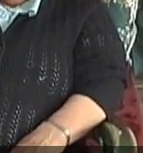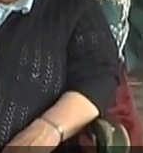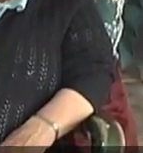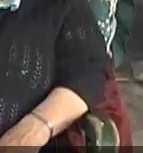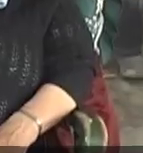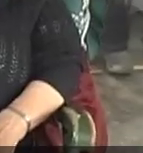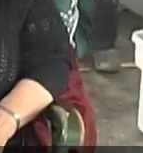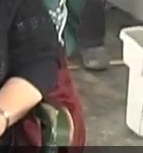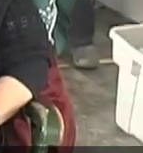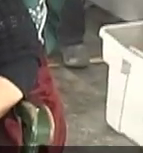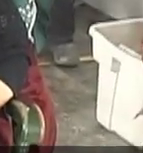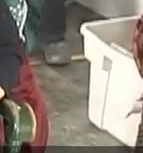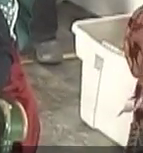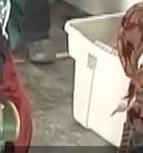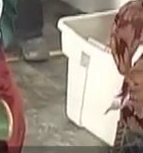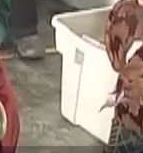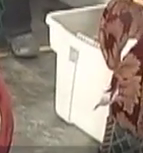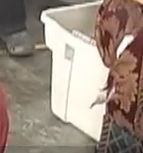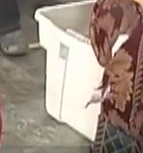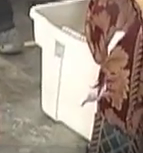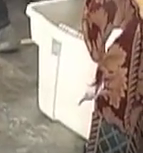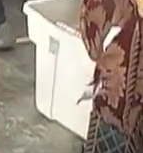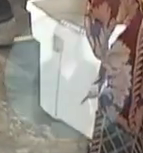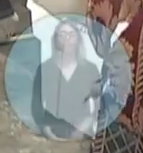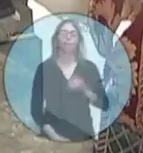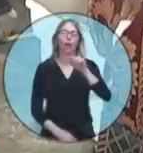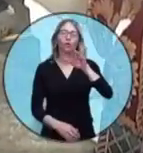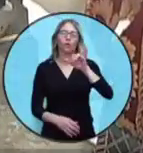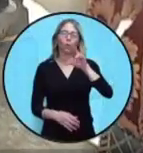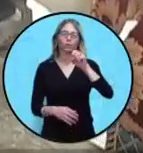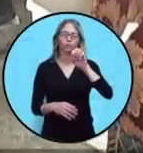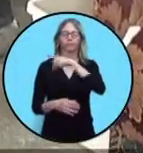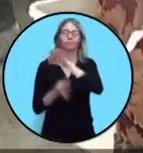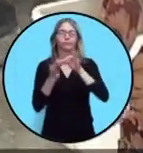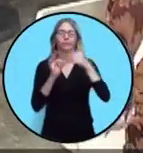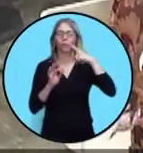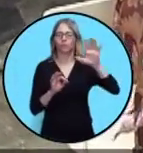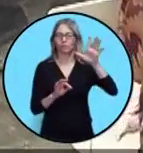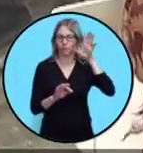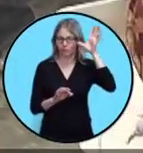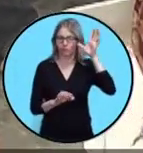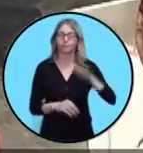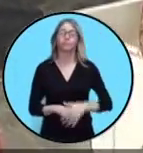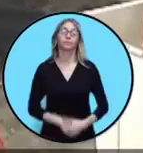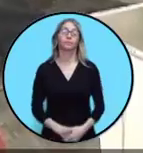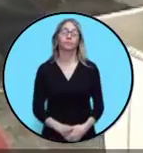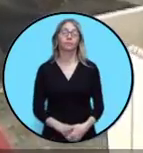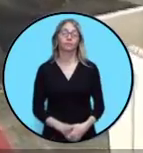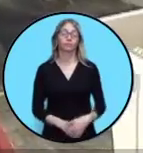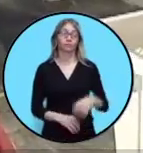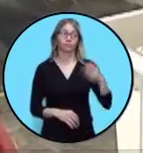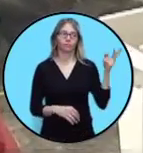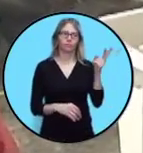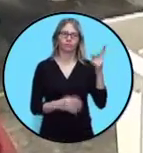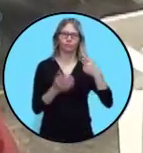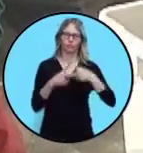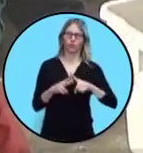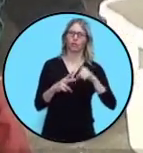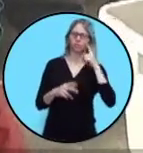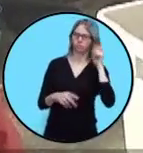started noticing that when she was sleeping, when people were talking, she